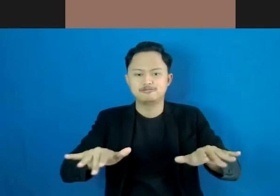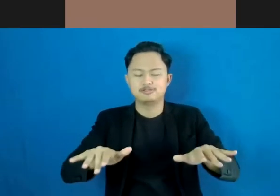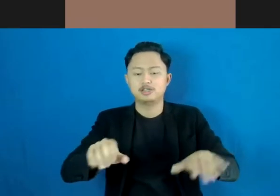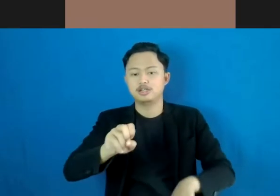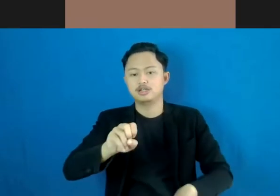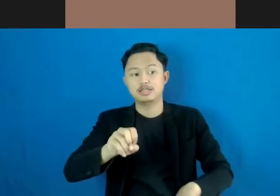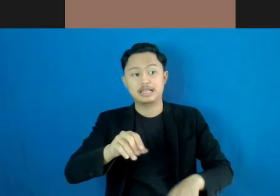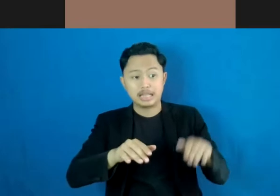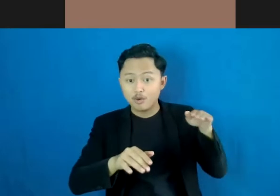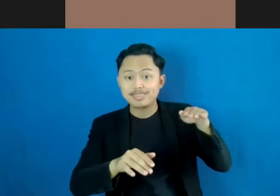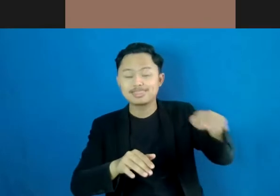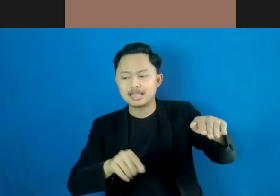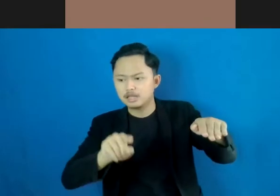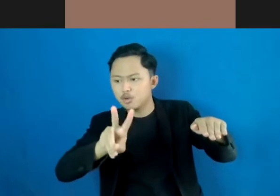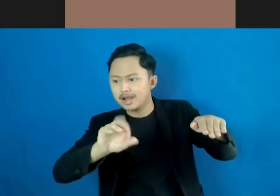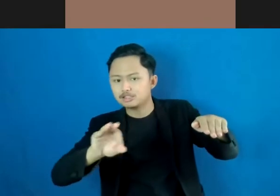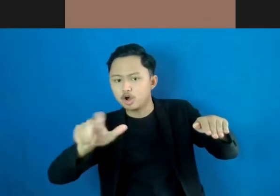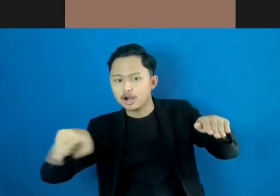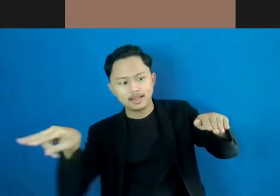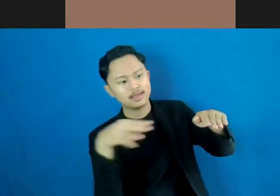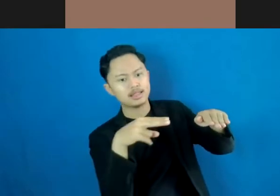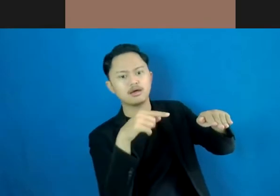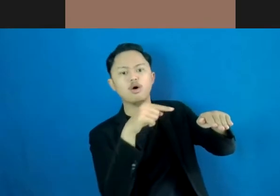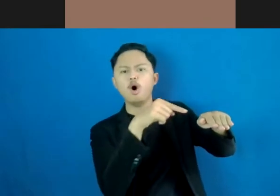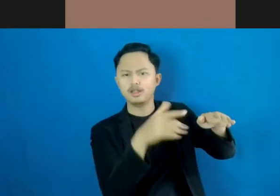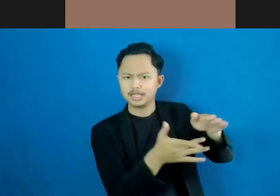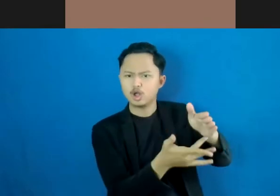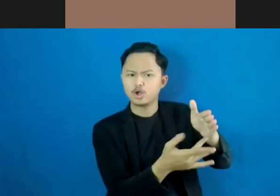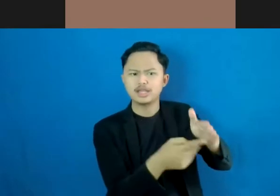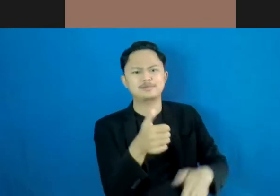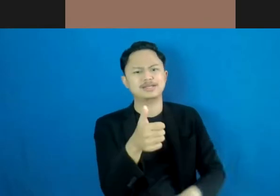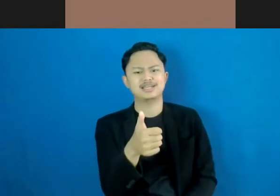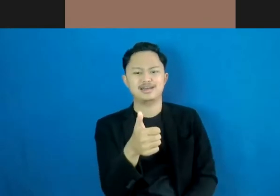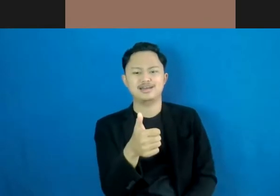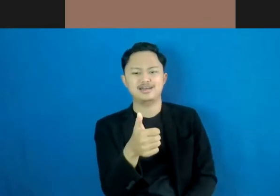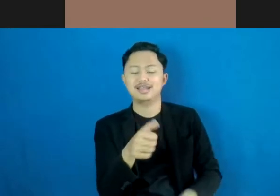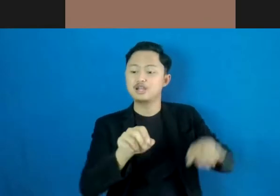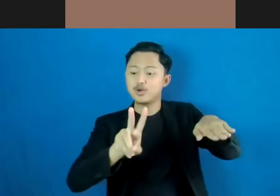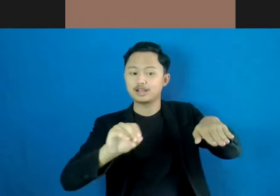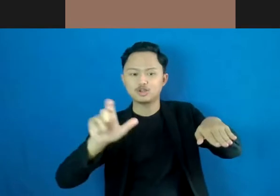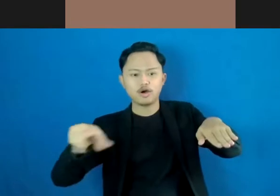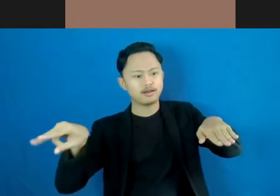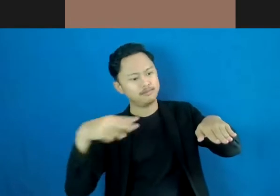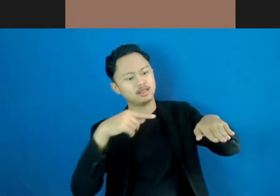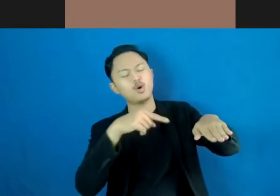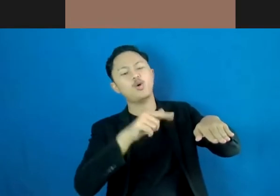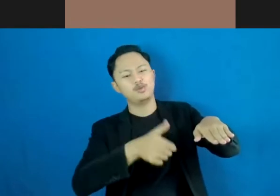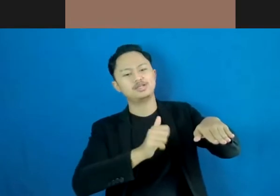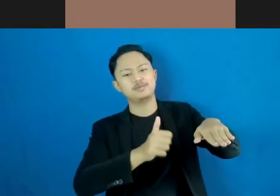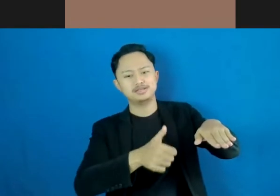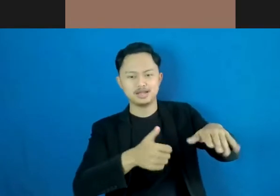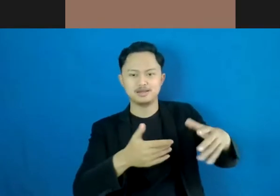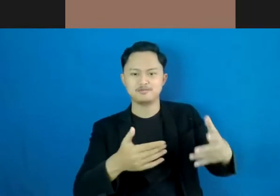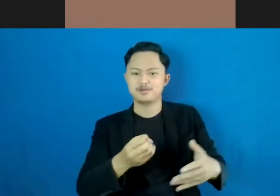that. They believe that electric vehicle technology is possible, with which two-wheeler, three-wheeler, four-wheeler